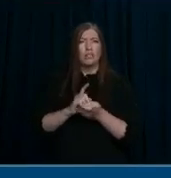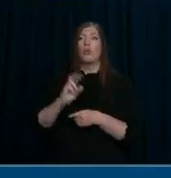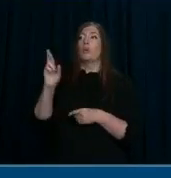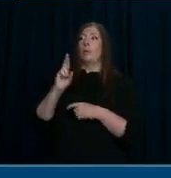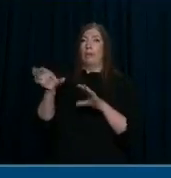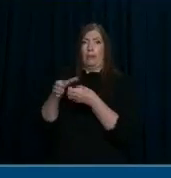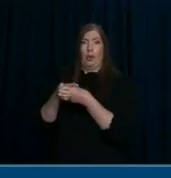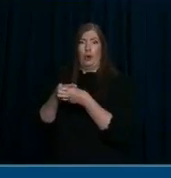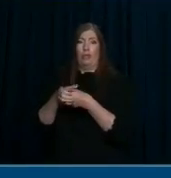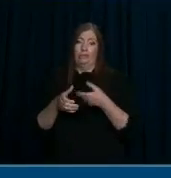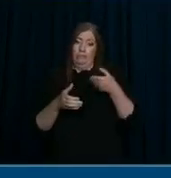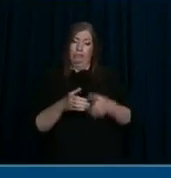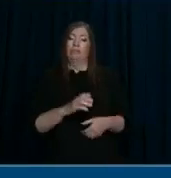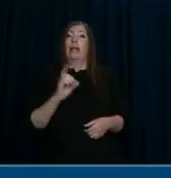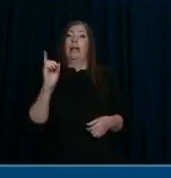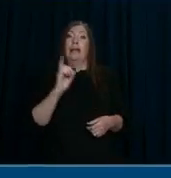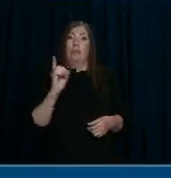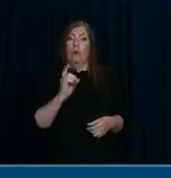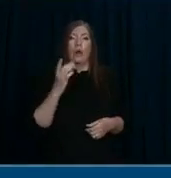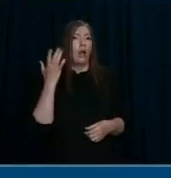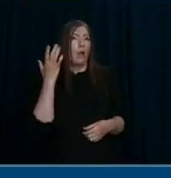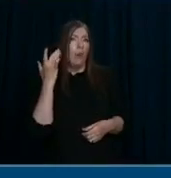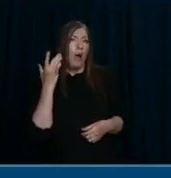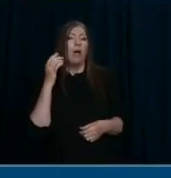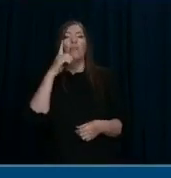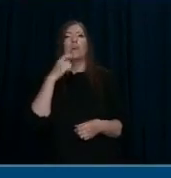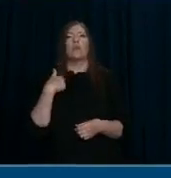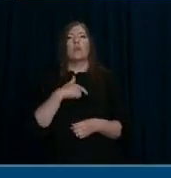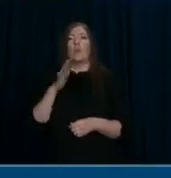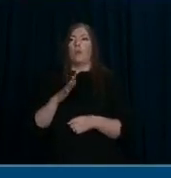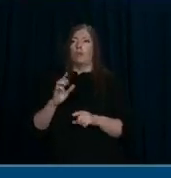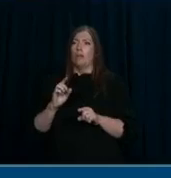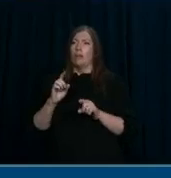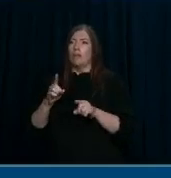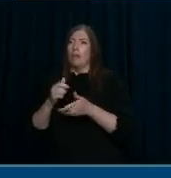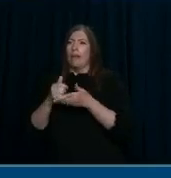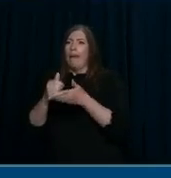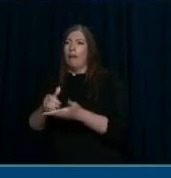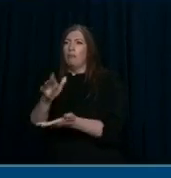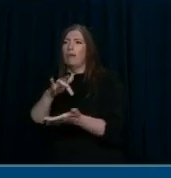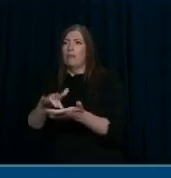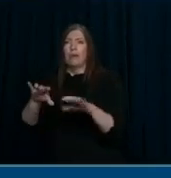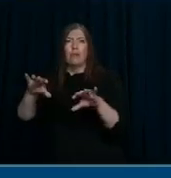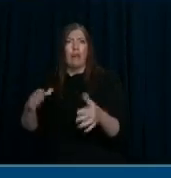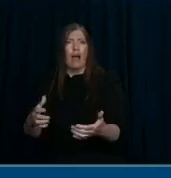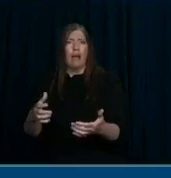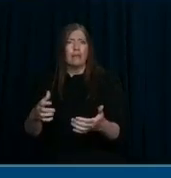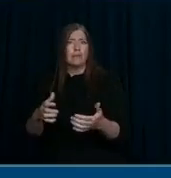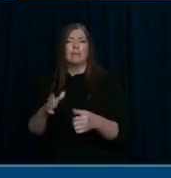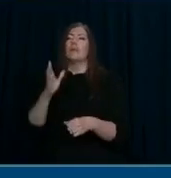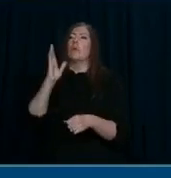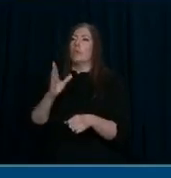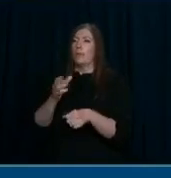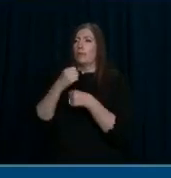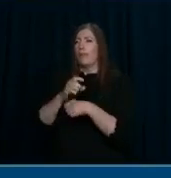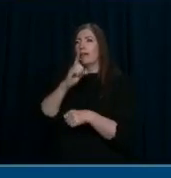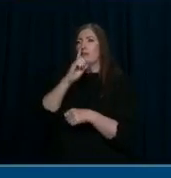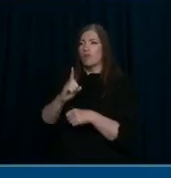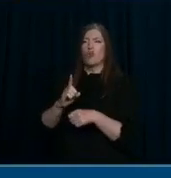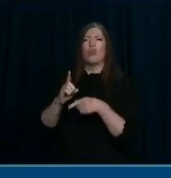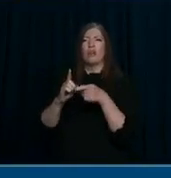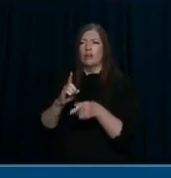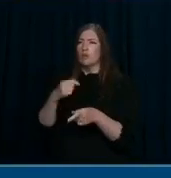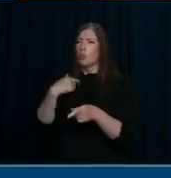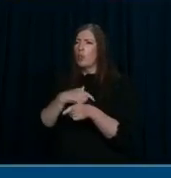a Democrat because we are going to help the middle class. We are going to make sure that we